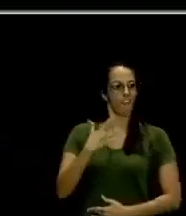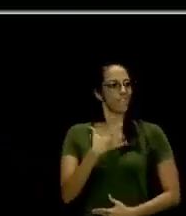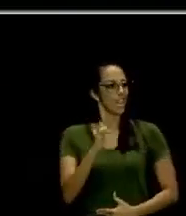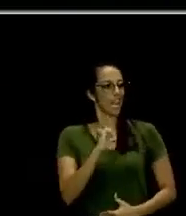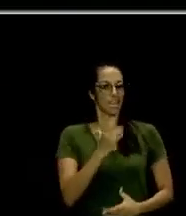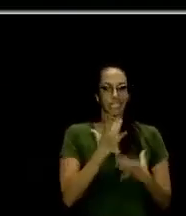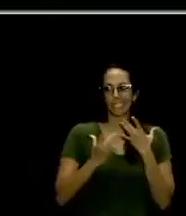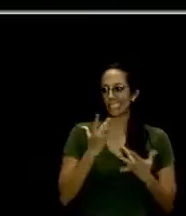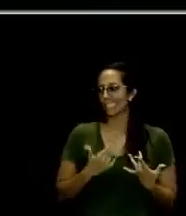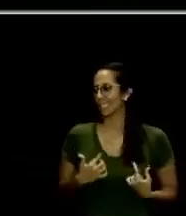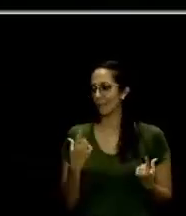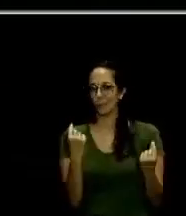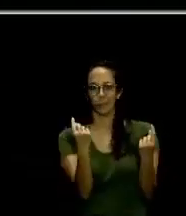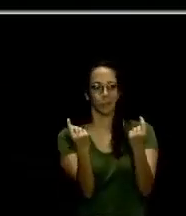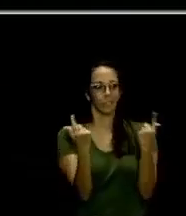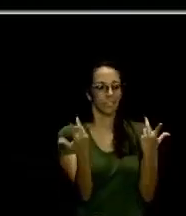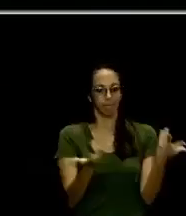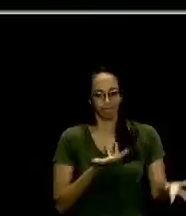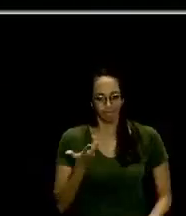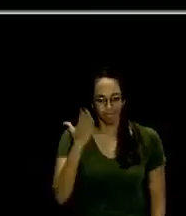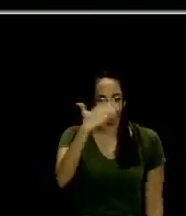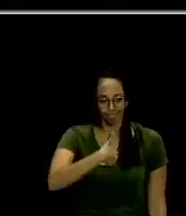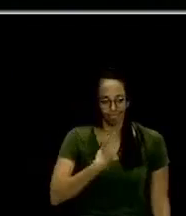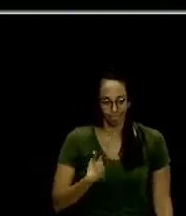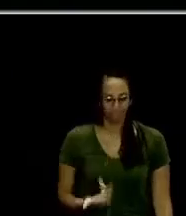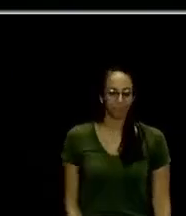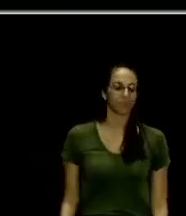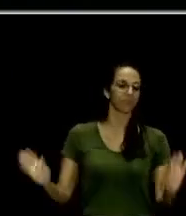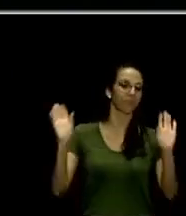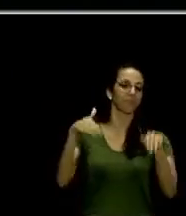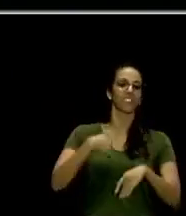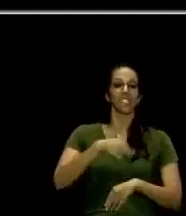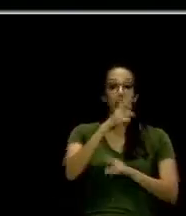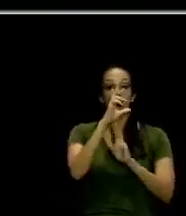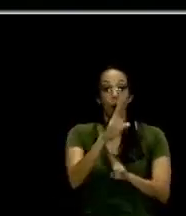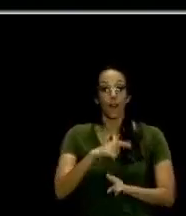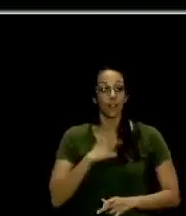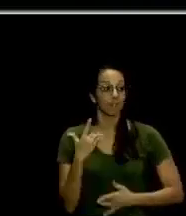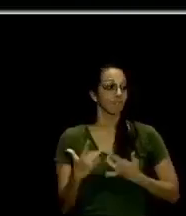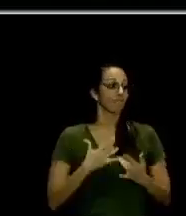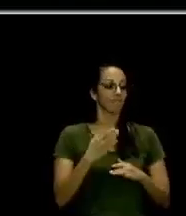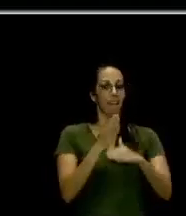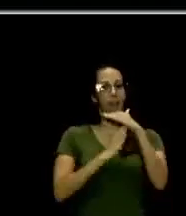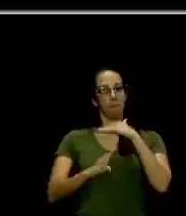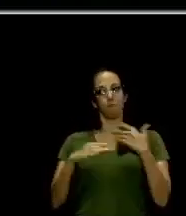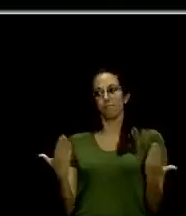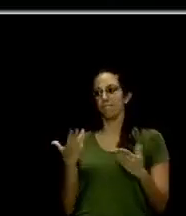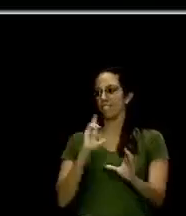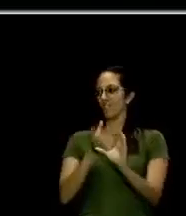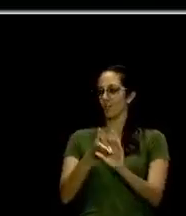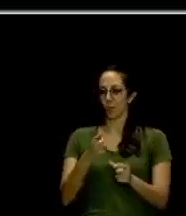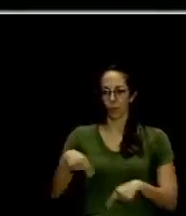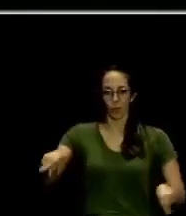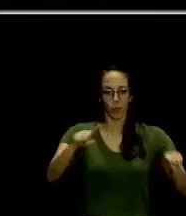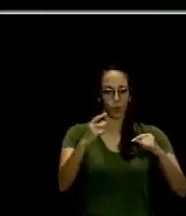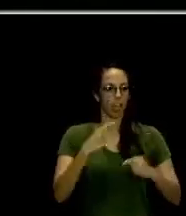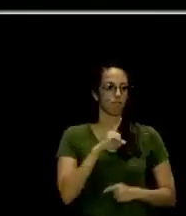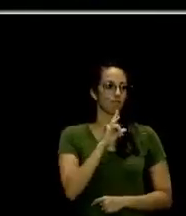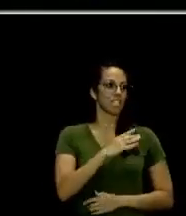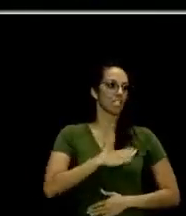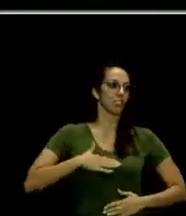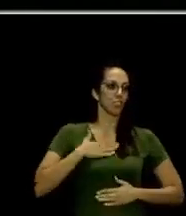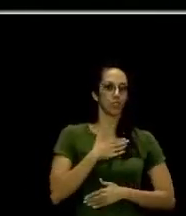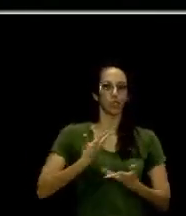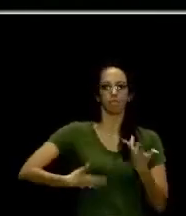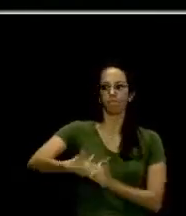at the moment, but it is such an honor. I'm so humbled to be able to join you. I really enjoyed being with you